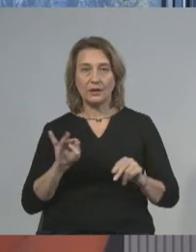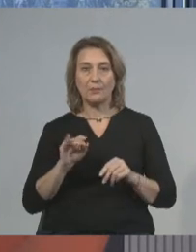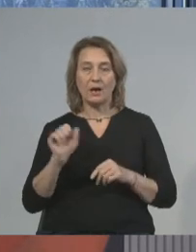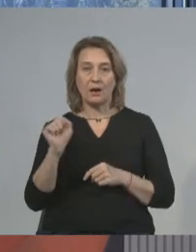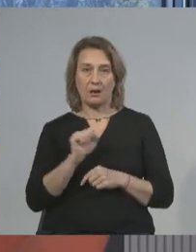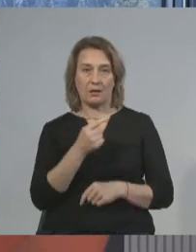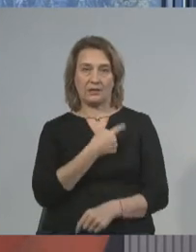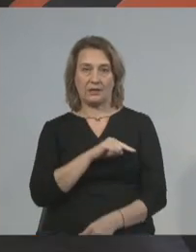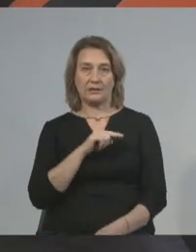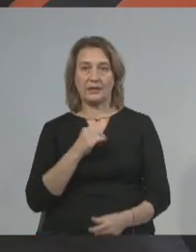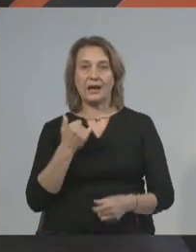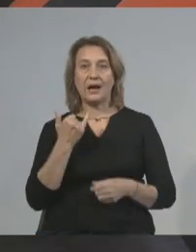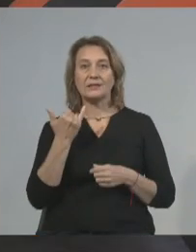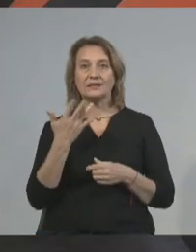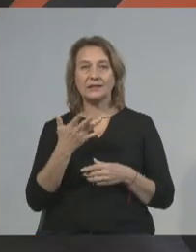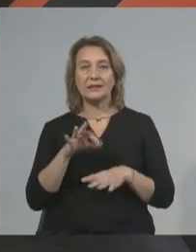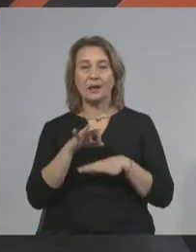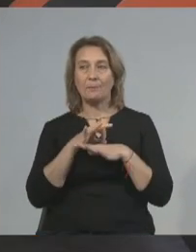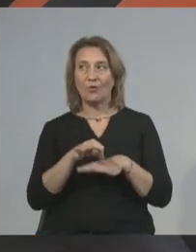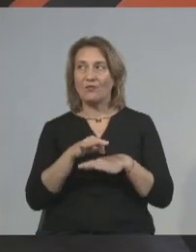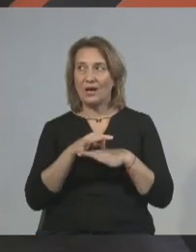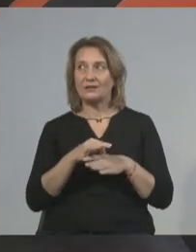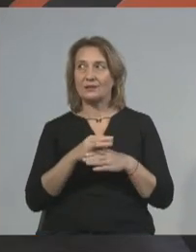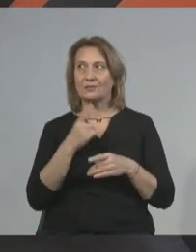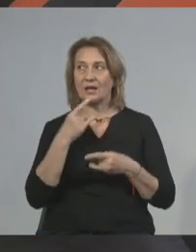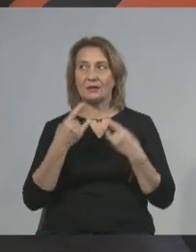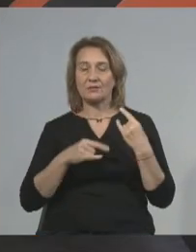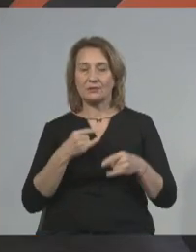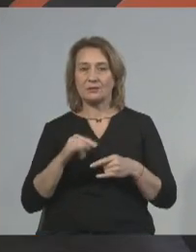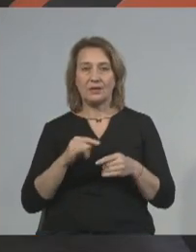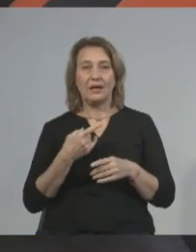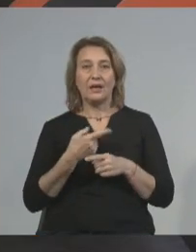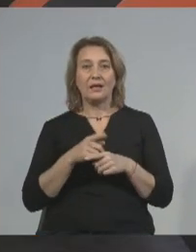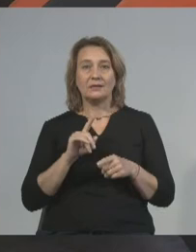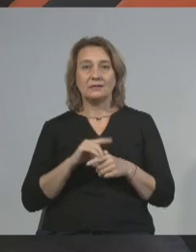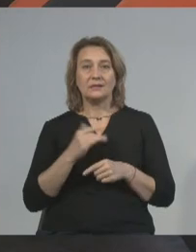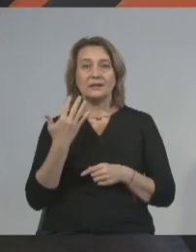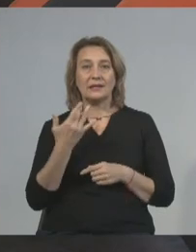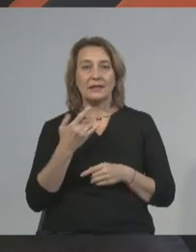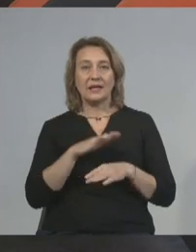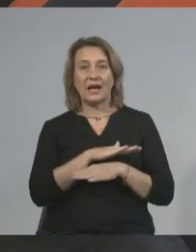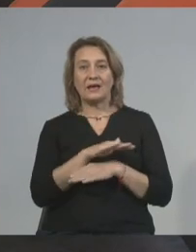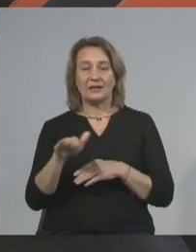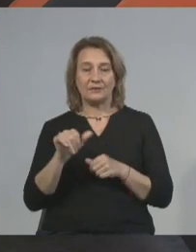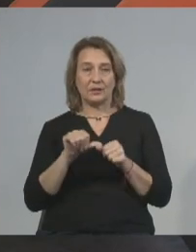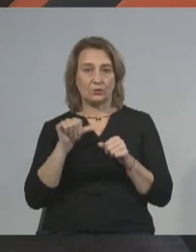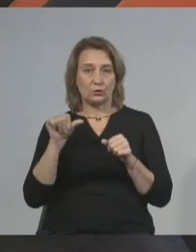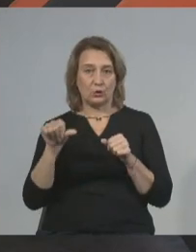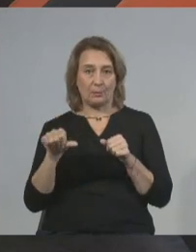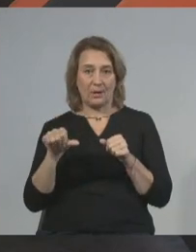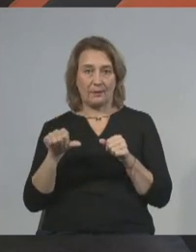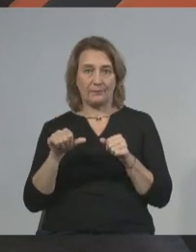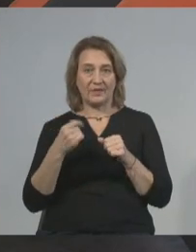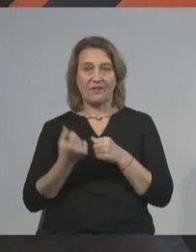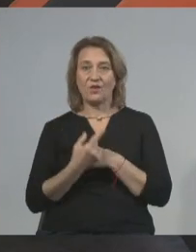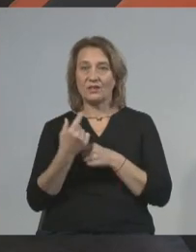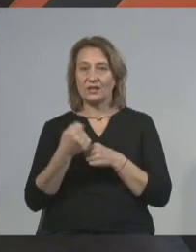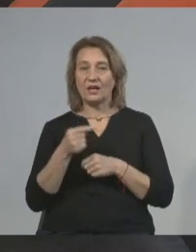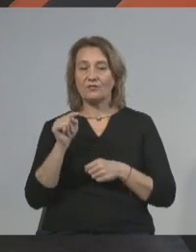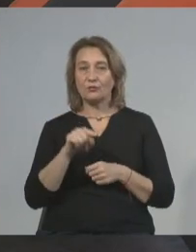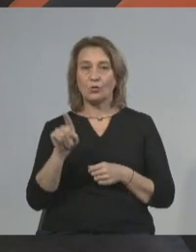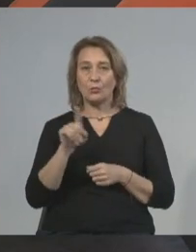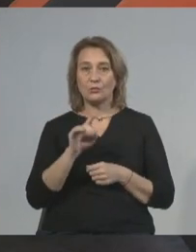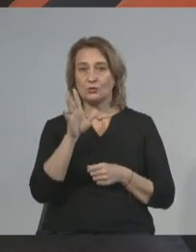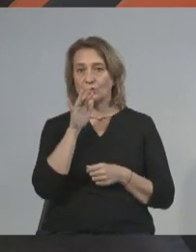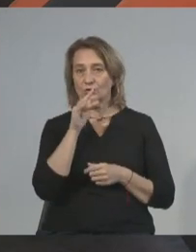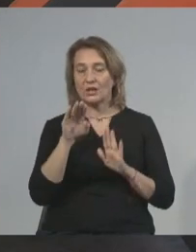of media literacy programs for doctors but how many trainees were held for regional journalists for